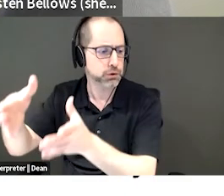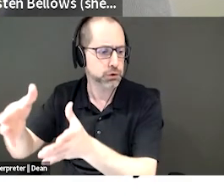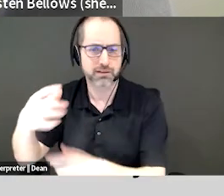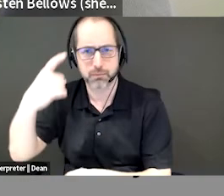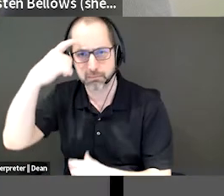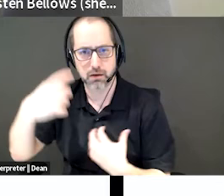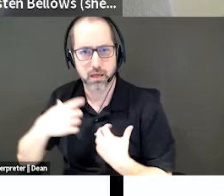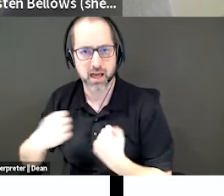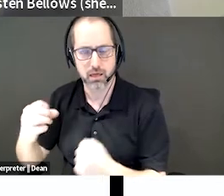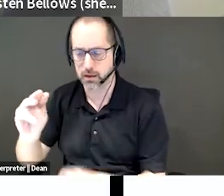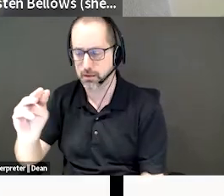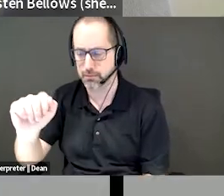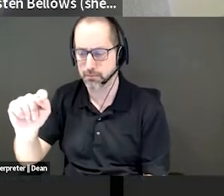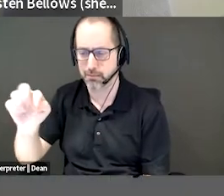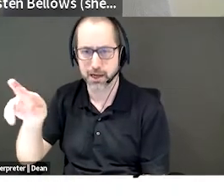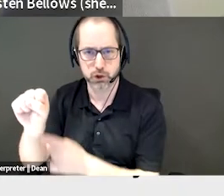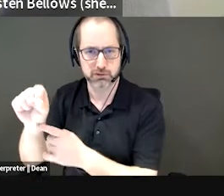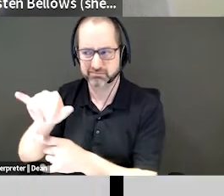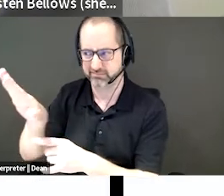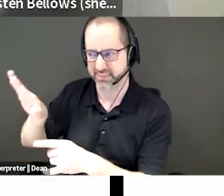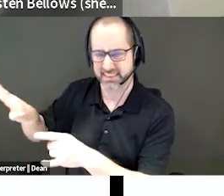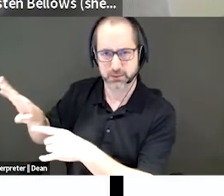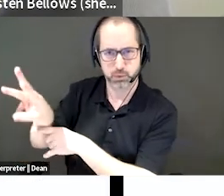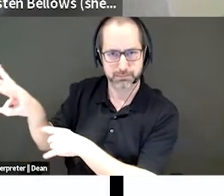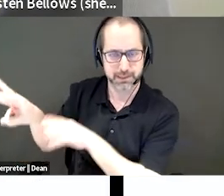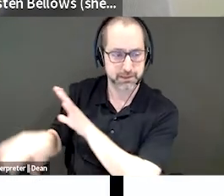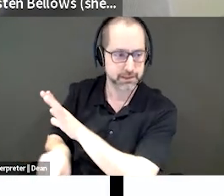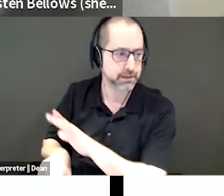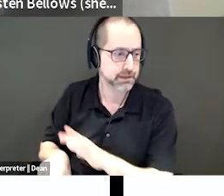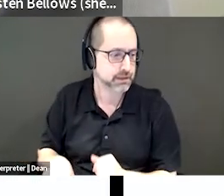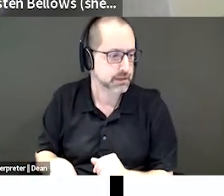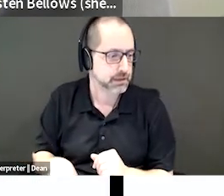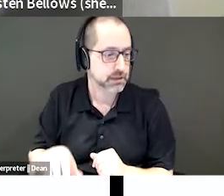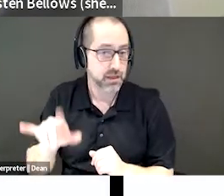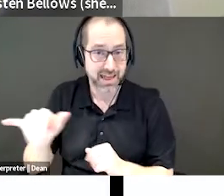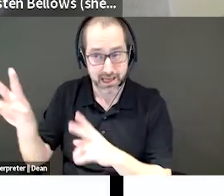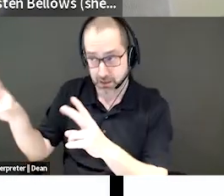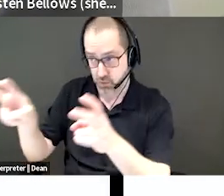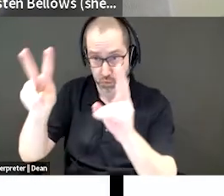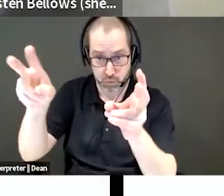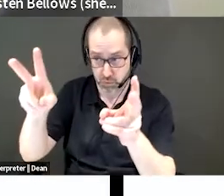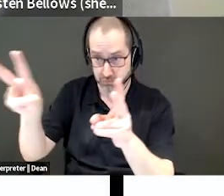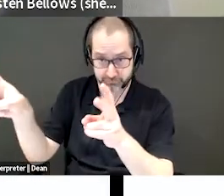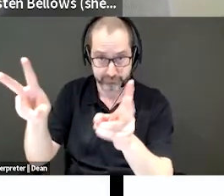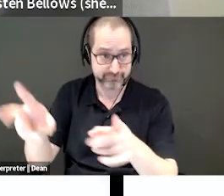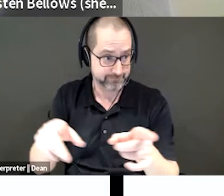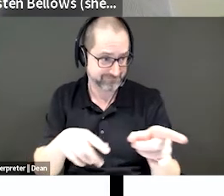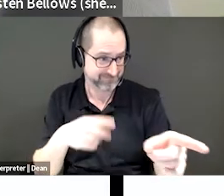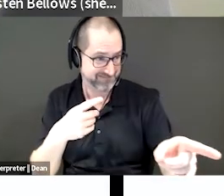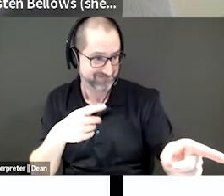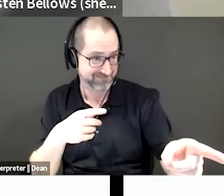So sorry, I'm going to go back. Whoops, I'm going to go back for a second. So I bring up this quote because I